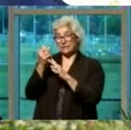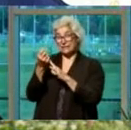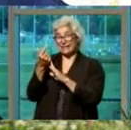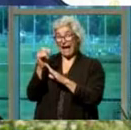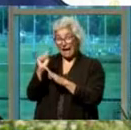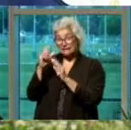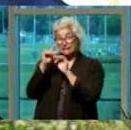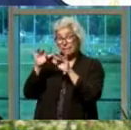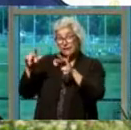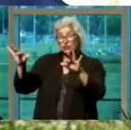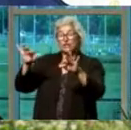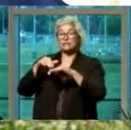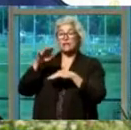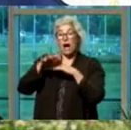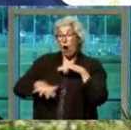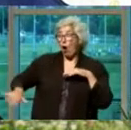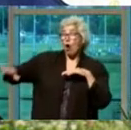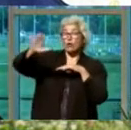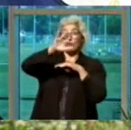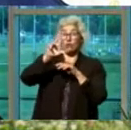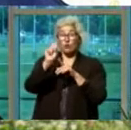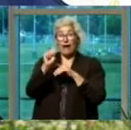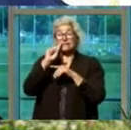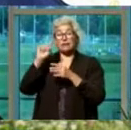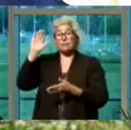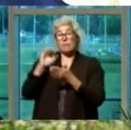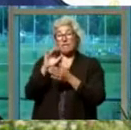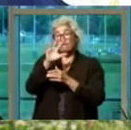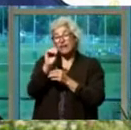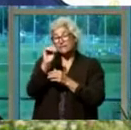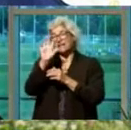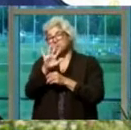between 50 and 52% by the year 2030.